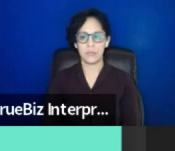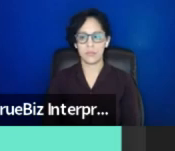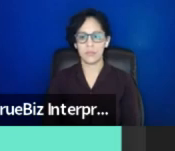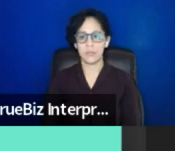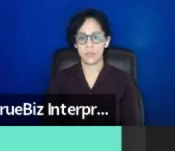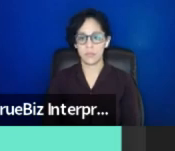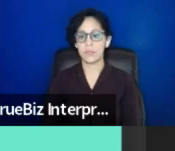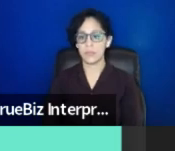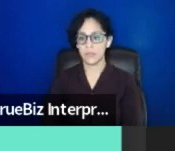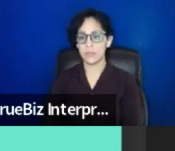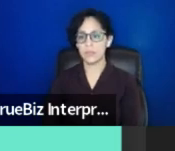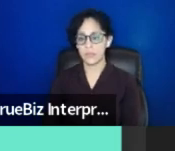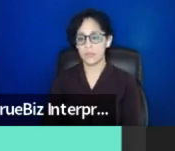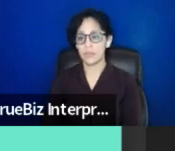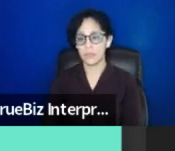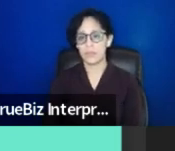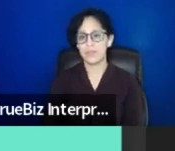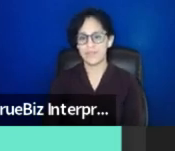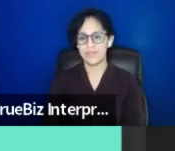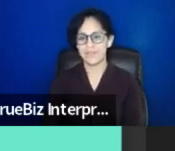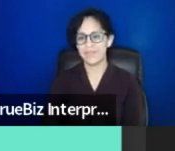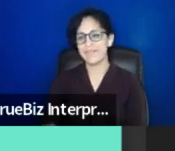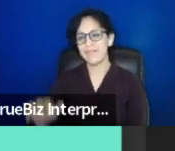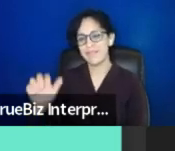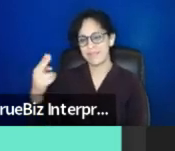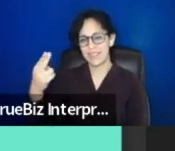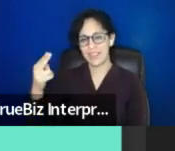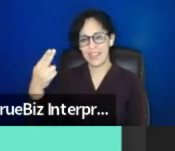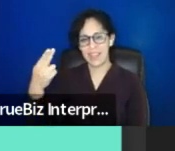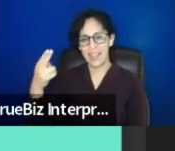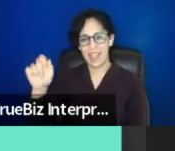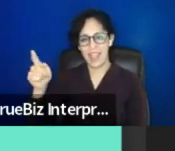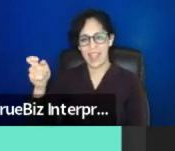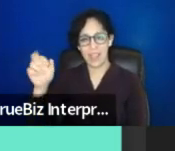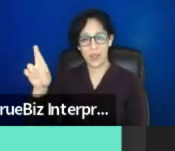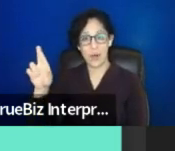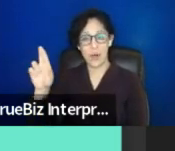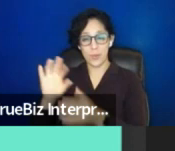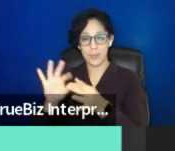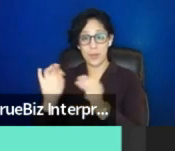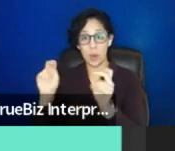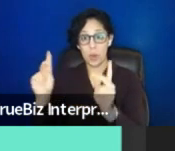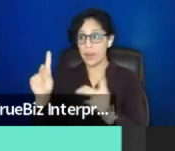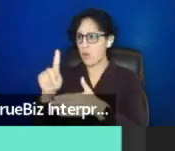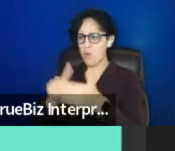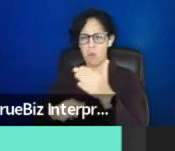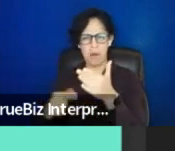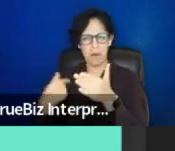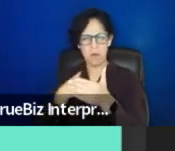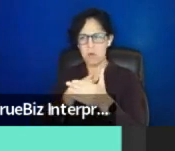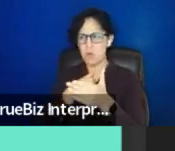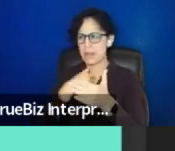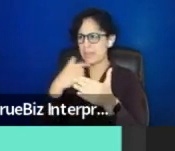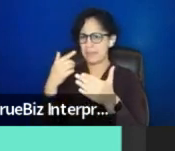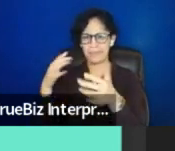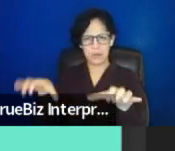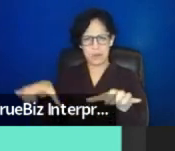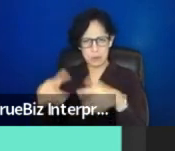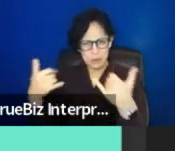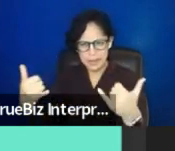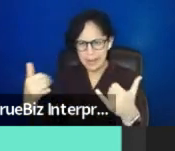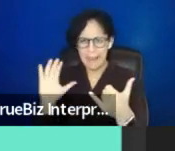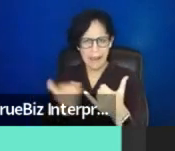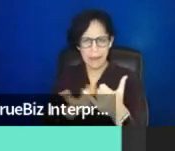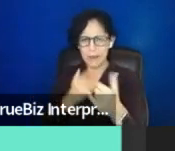Alrighty. So, what are we doing today? What are we hoping to sort of accomplish? So, we're going to start